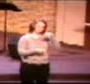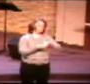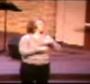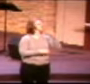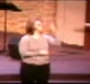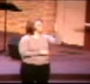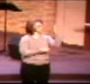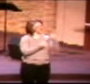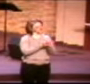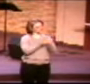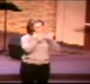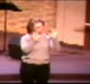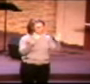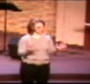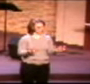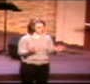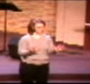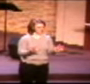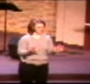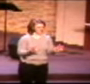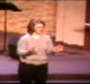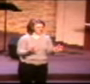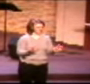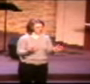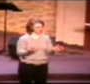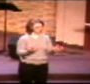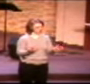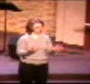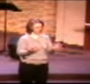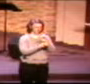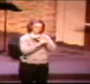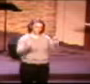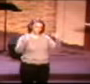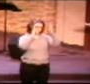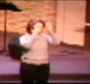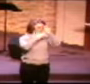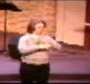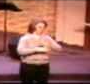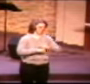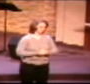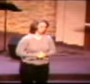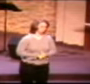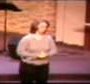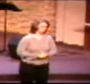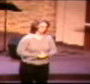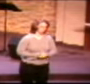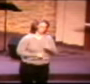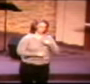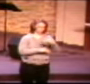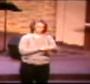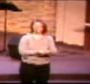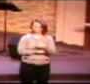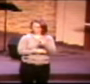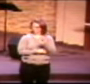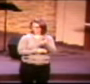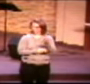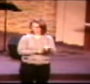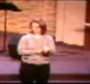there is light and there shouldn't be any darkness at all. So I'm going to invite